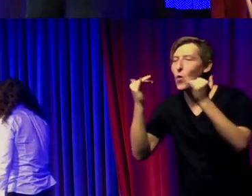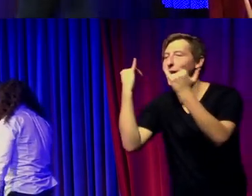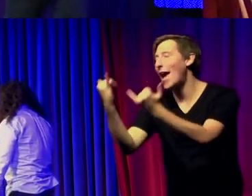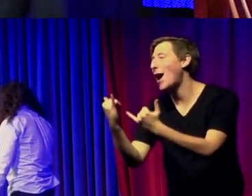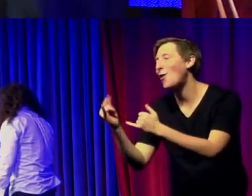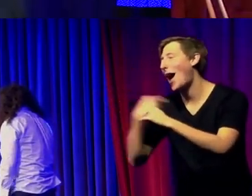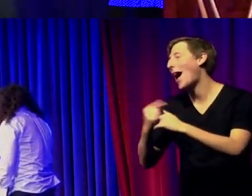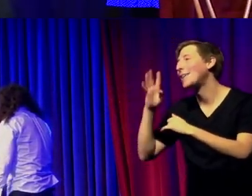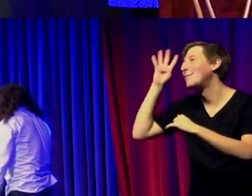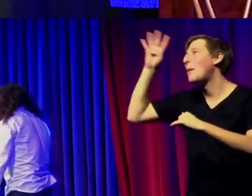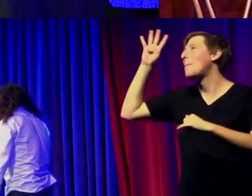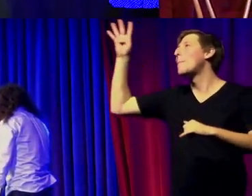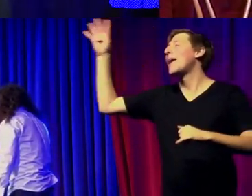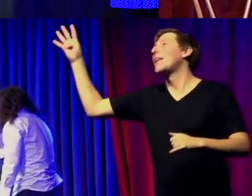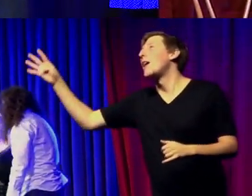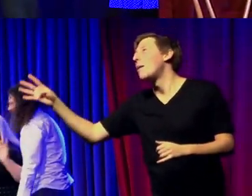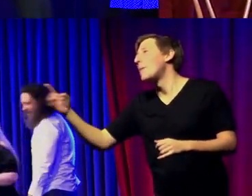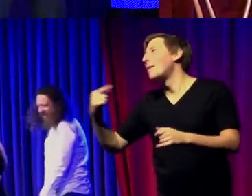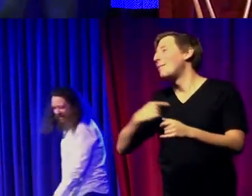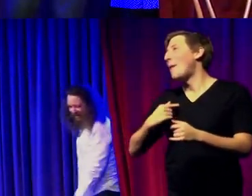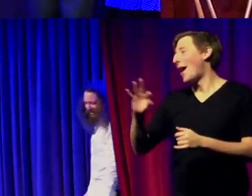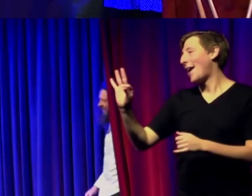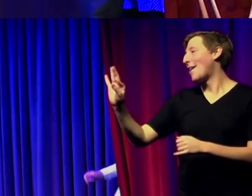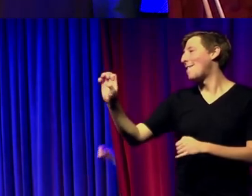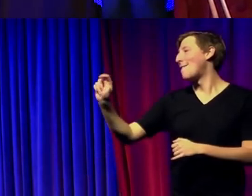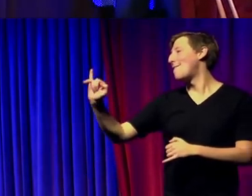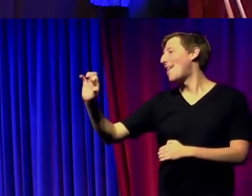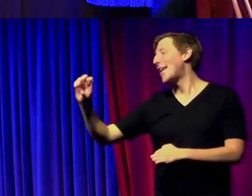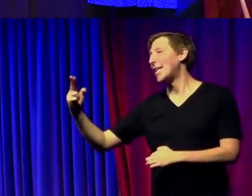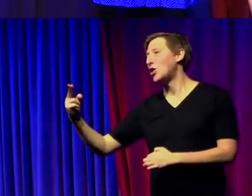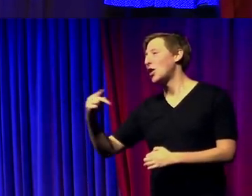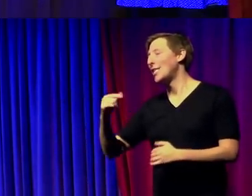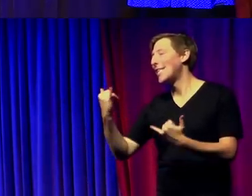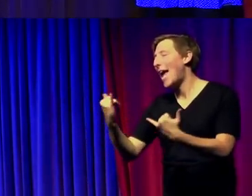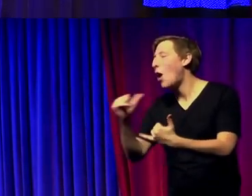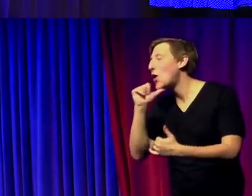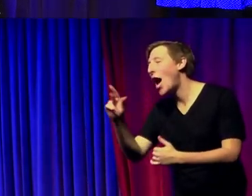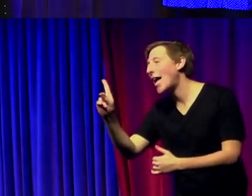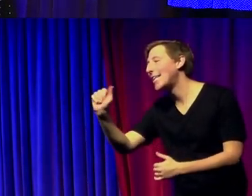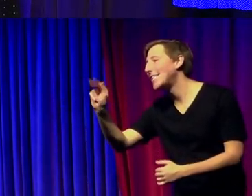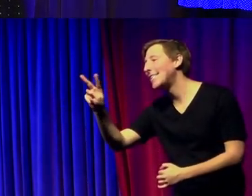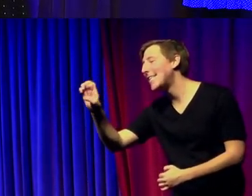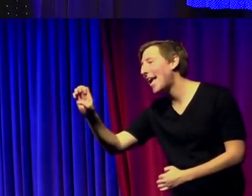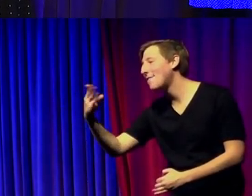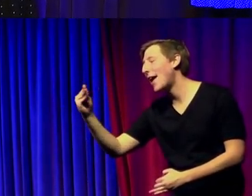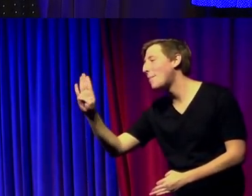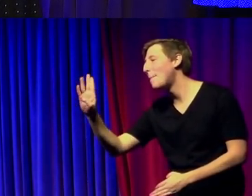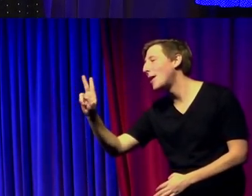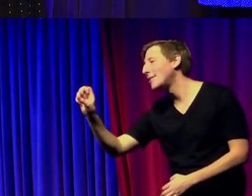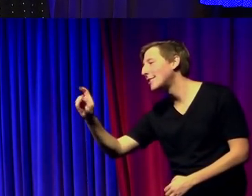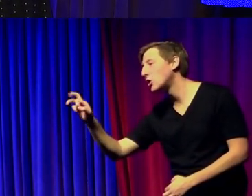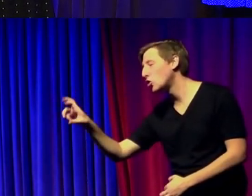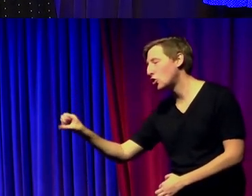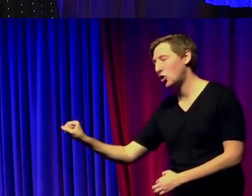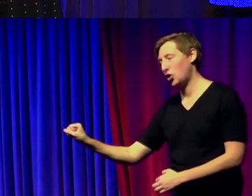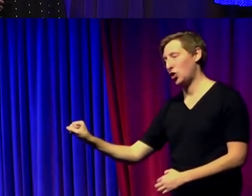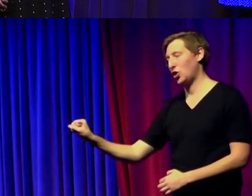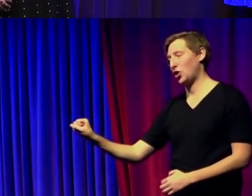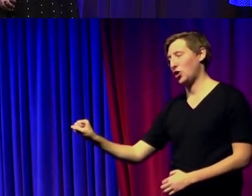I'm trying to get into it, but you know, I just have such a problem. Caitlin! I couldn't. You didn't have real